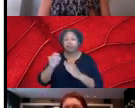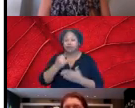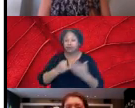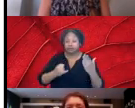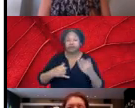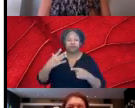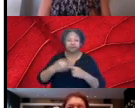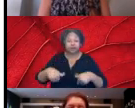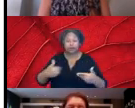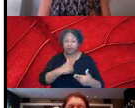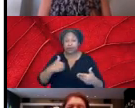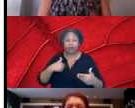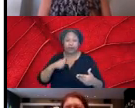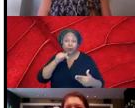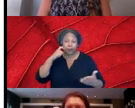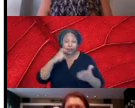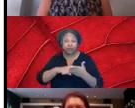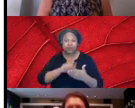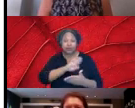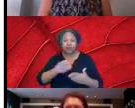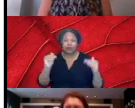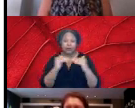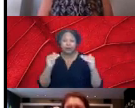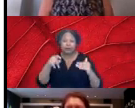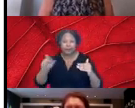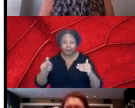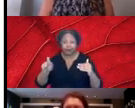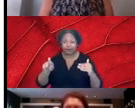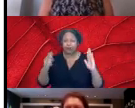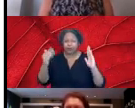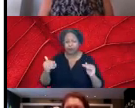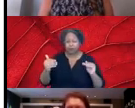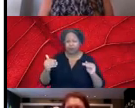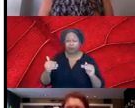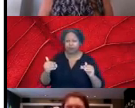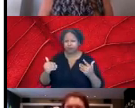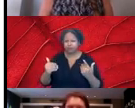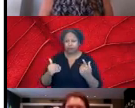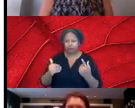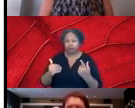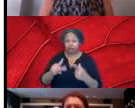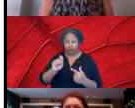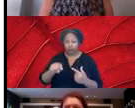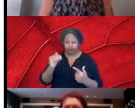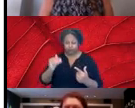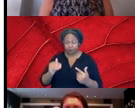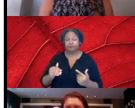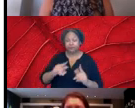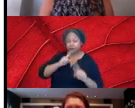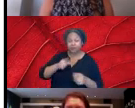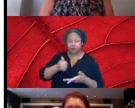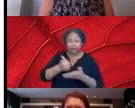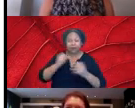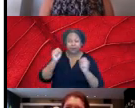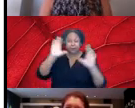peers. So hopefully that helps give more insight into those eligibility